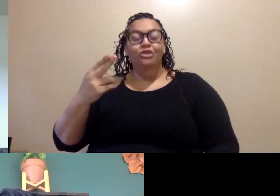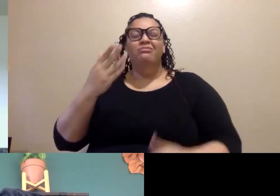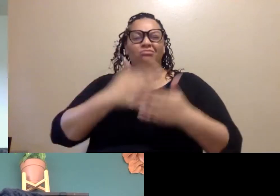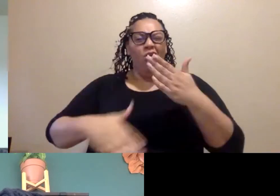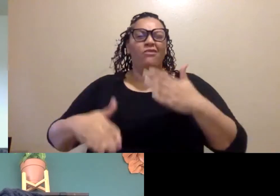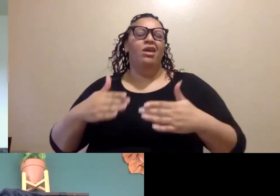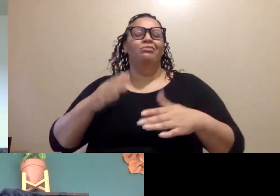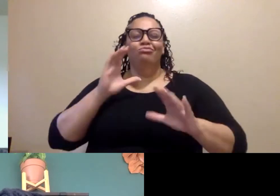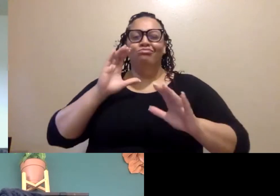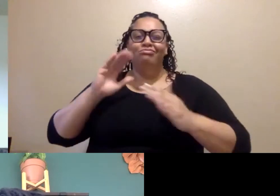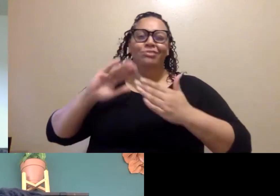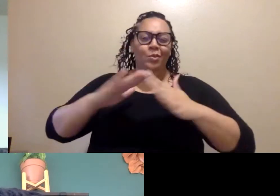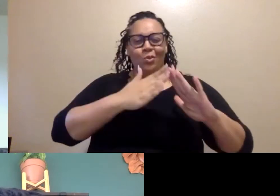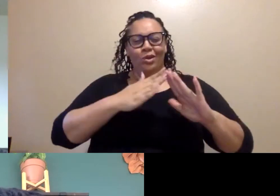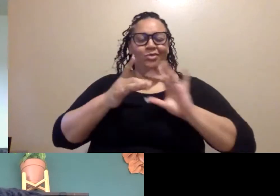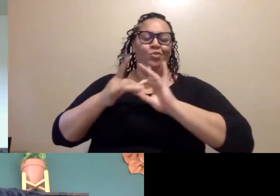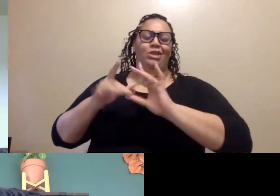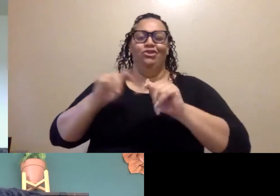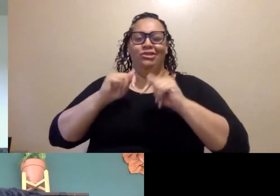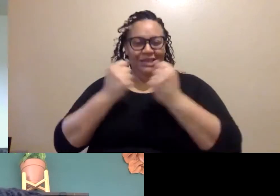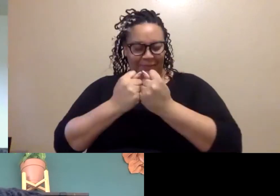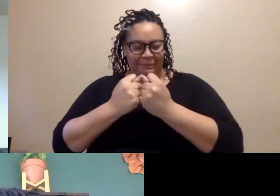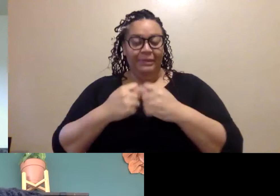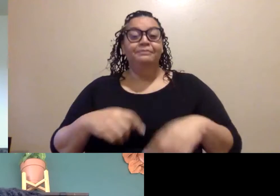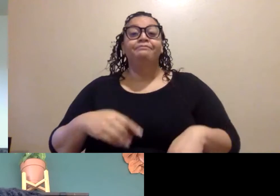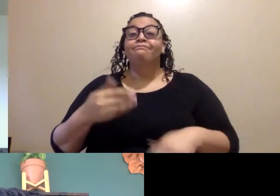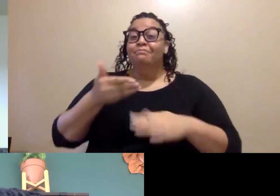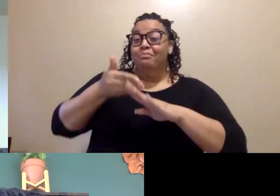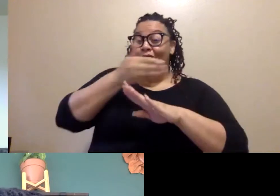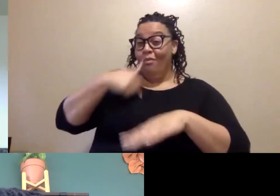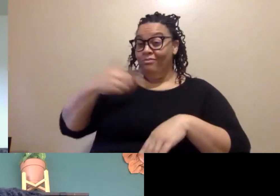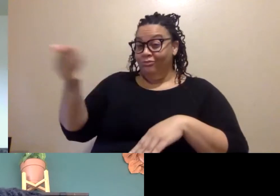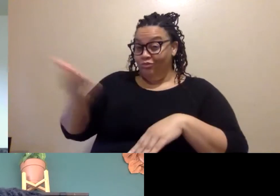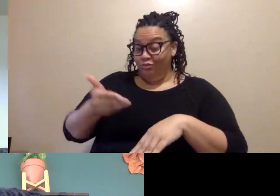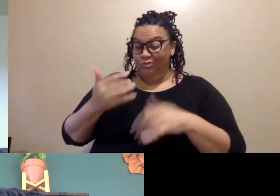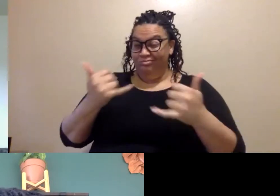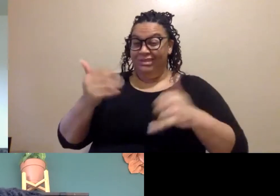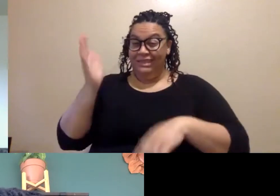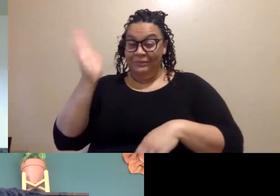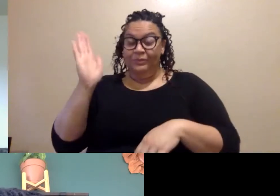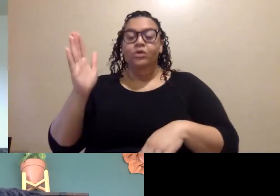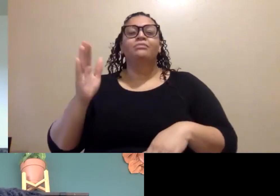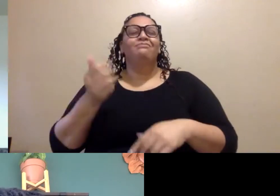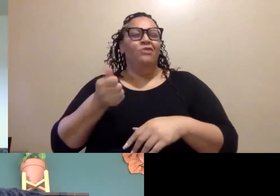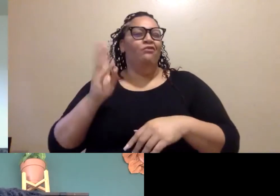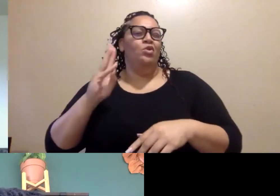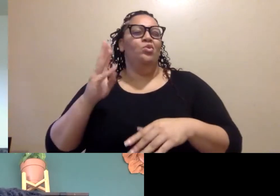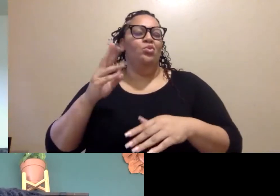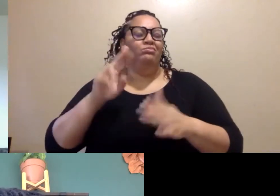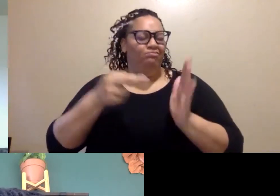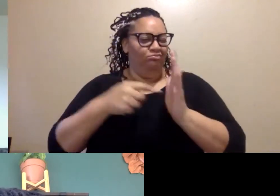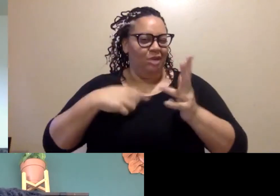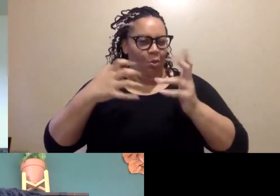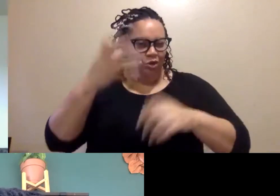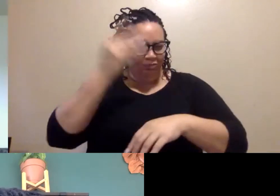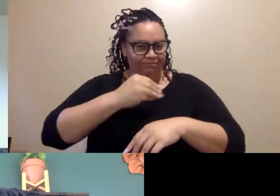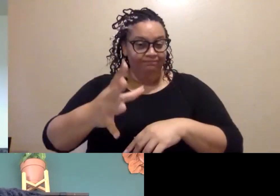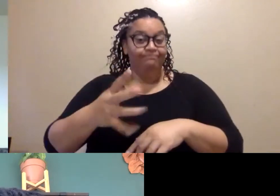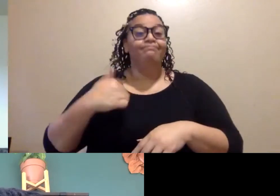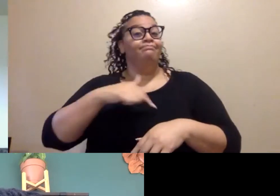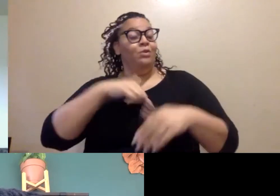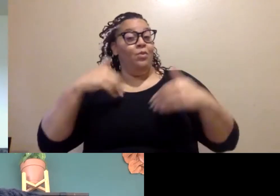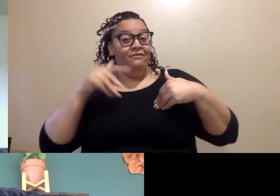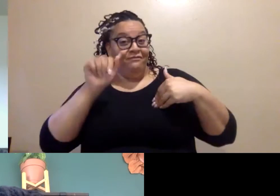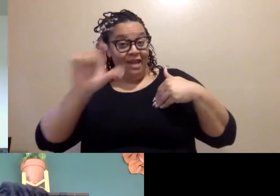Public Library. Before I introduce today's speaker, just a couple of housekeeping details. We do have an ASL interpreter with us